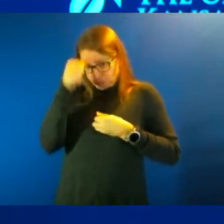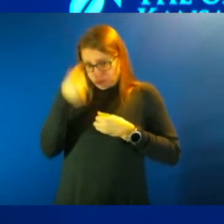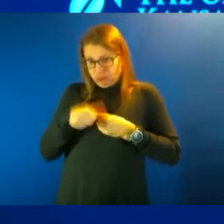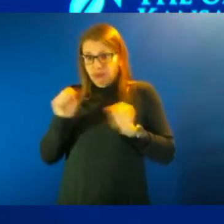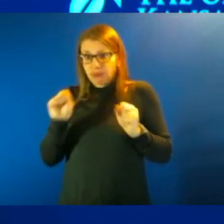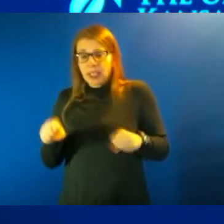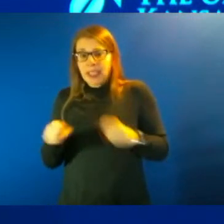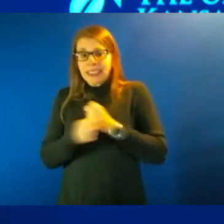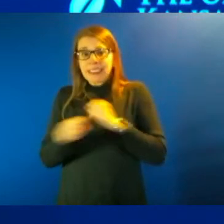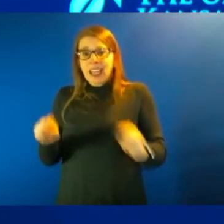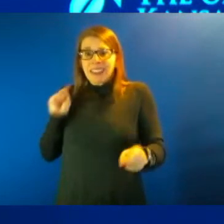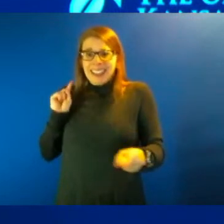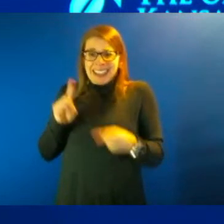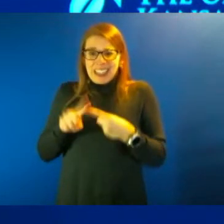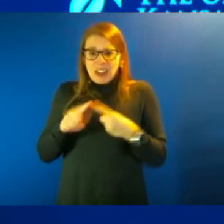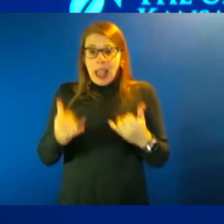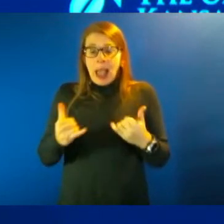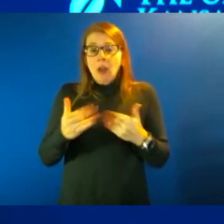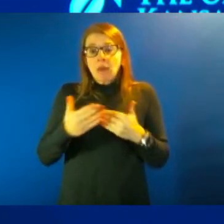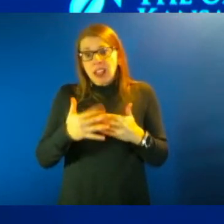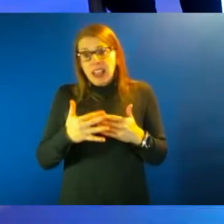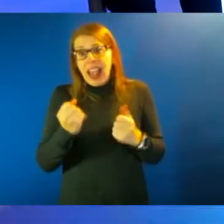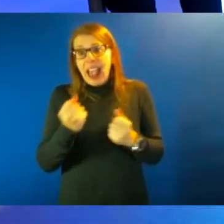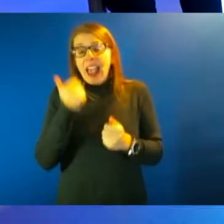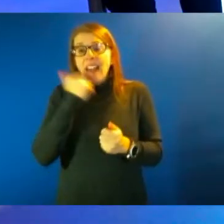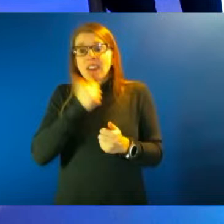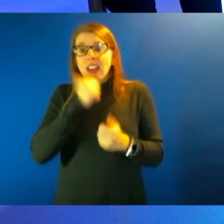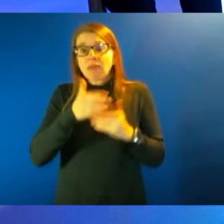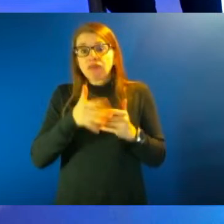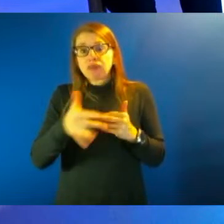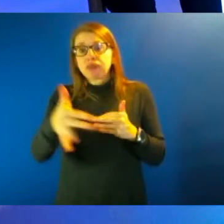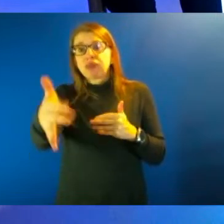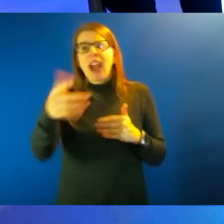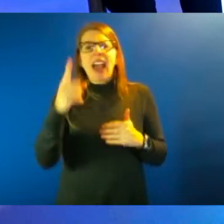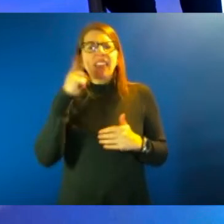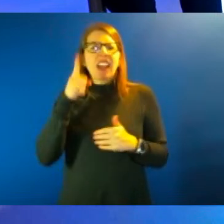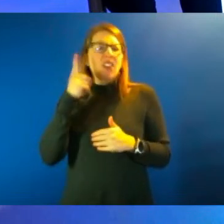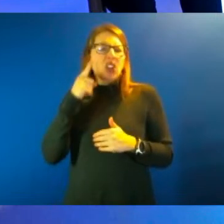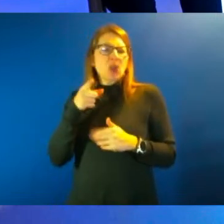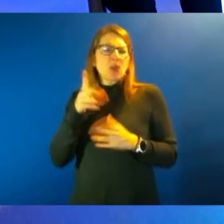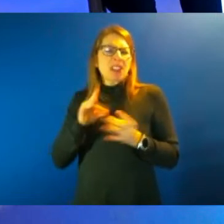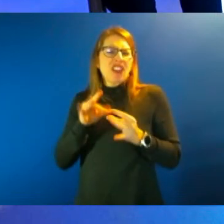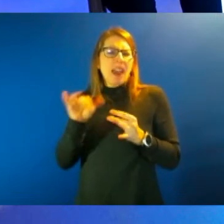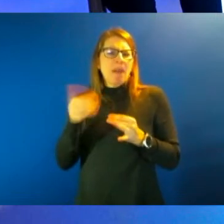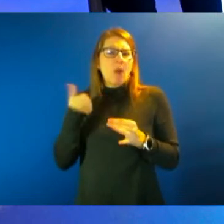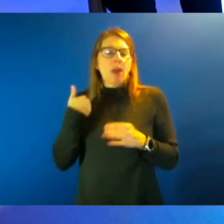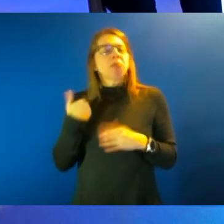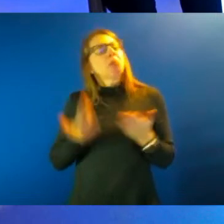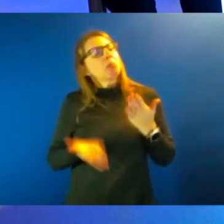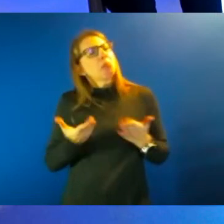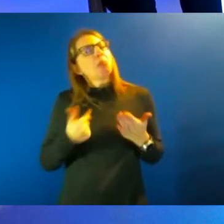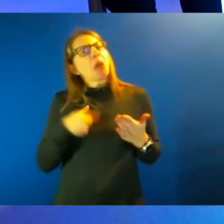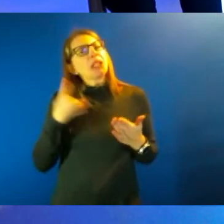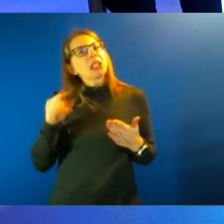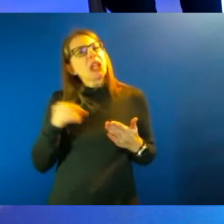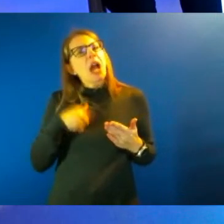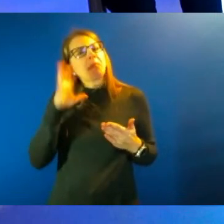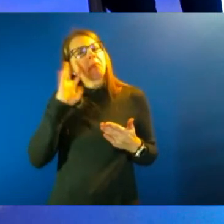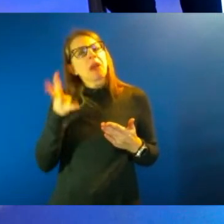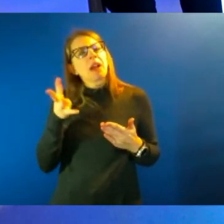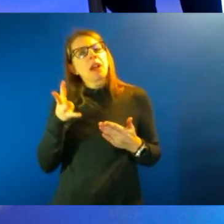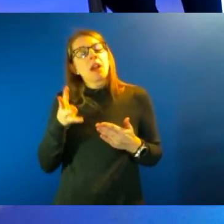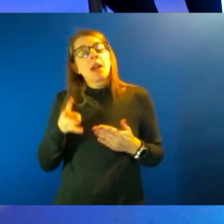this moment and every day going forward. I feel I've heard you say Wear a that mask. before. I know, you may have. I think I made it up just a couple. 100 or